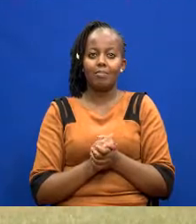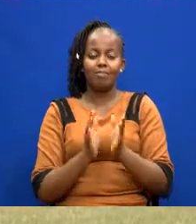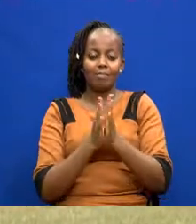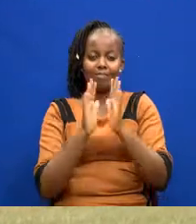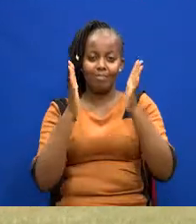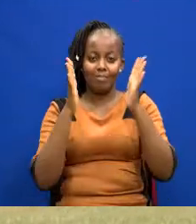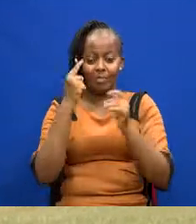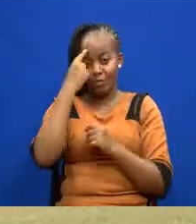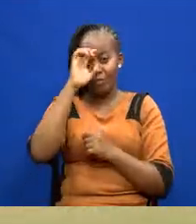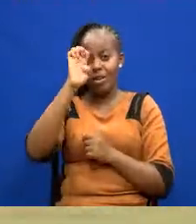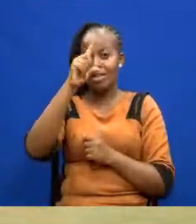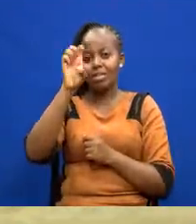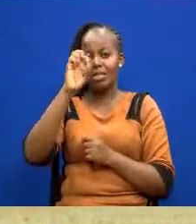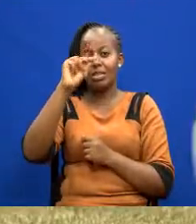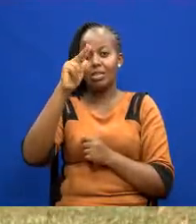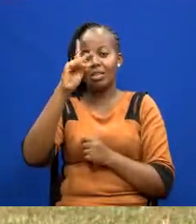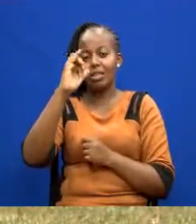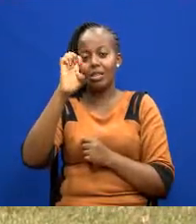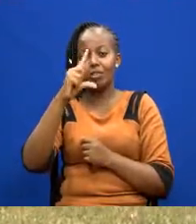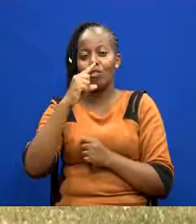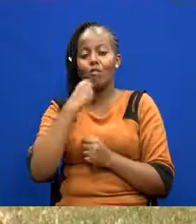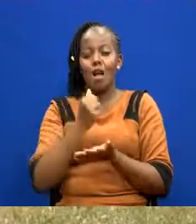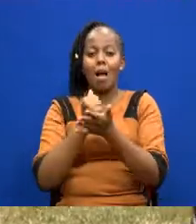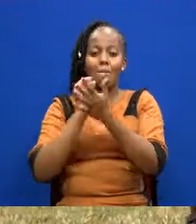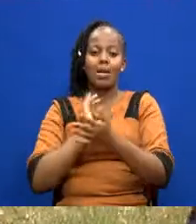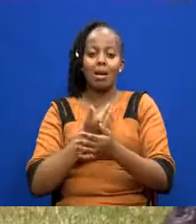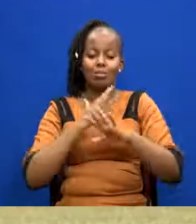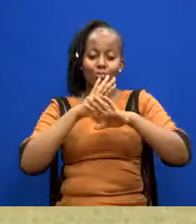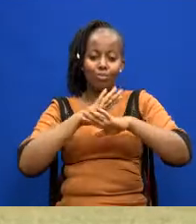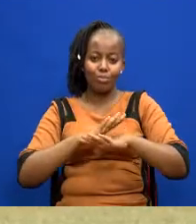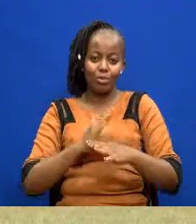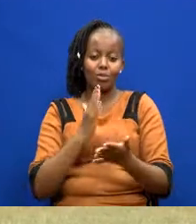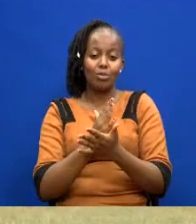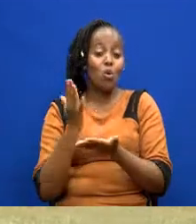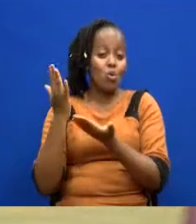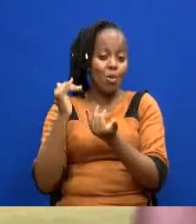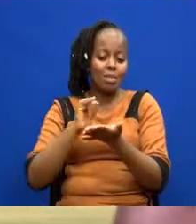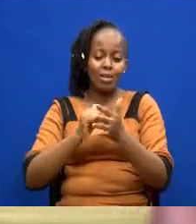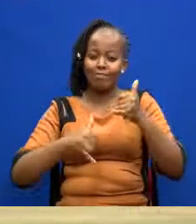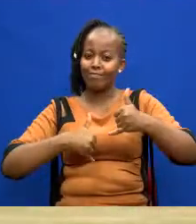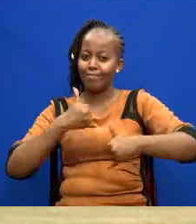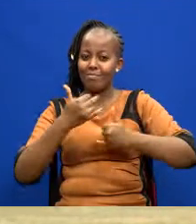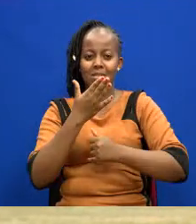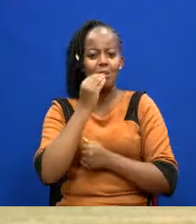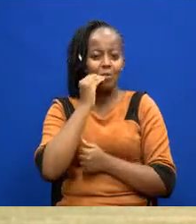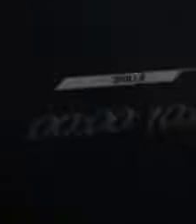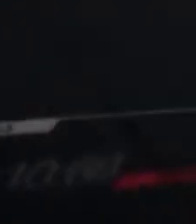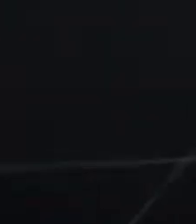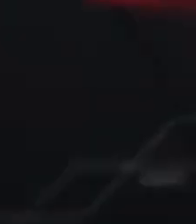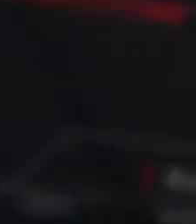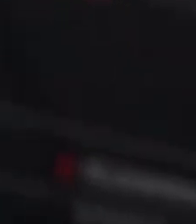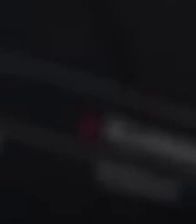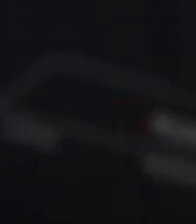Let's clap for Ezekiel for taking us through that cool down session. We hope you have enjoyed it at home.